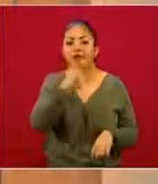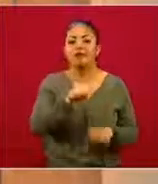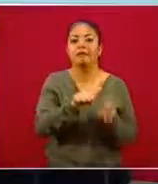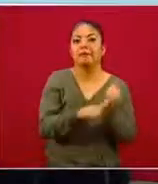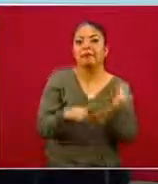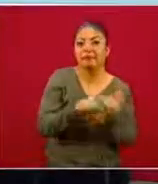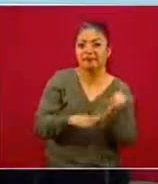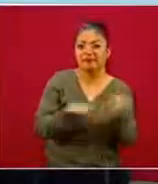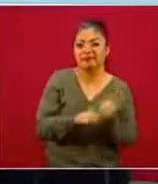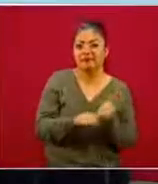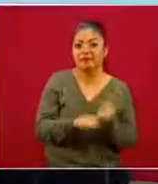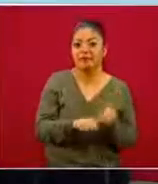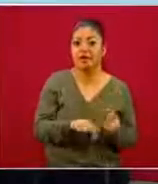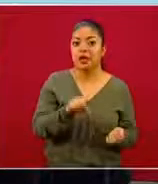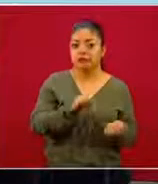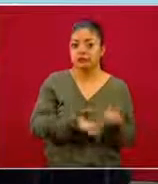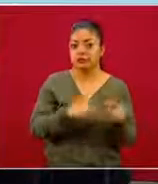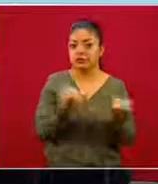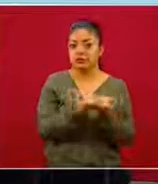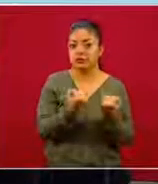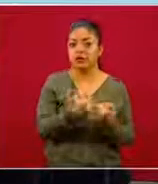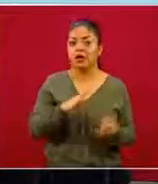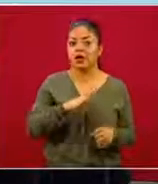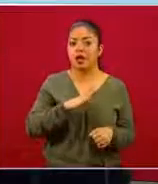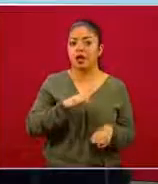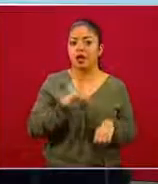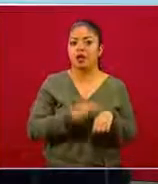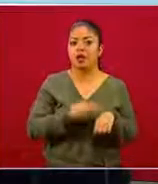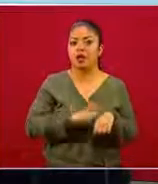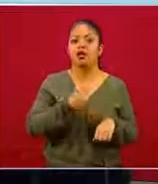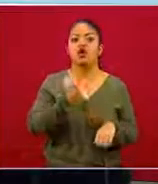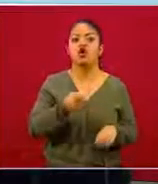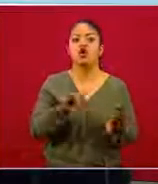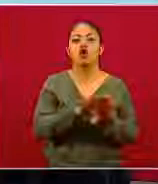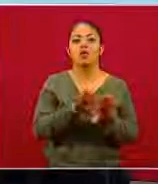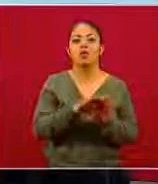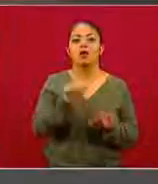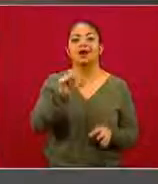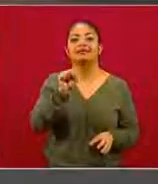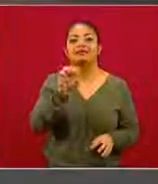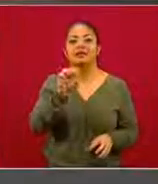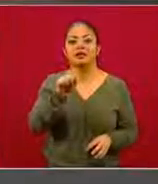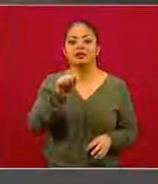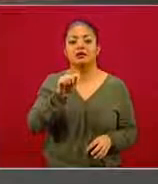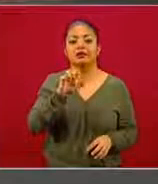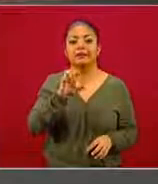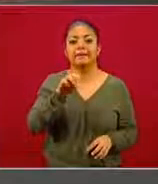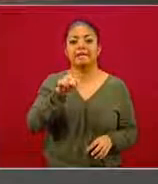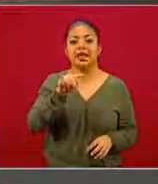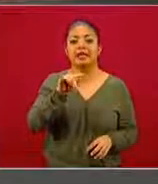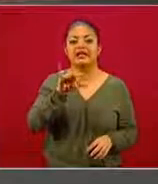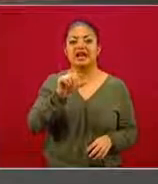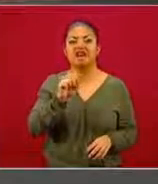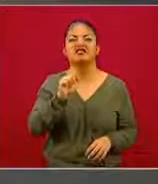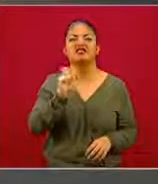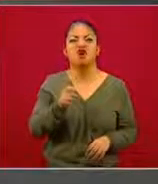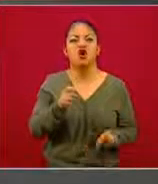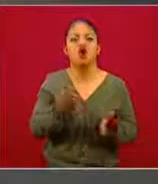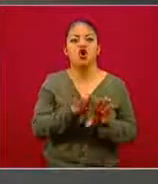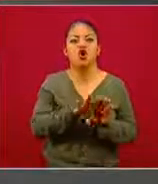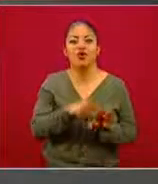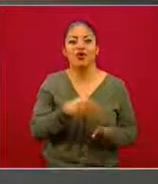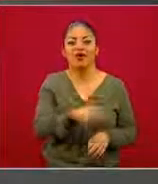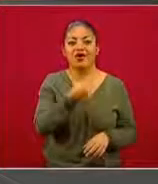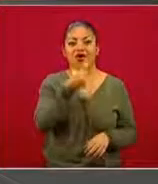bacterias circulating around, respiratory illnesses, and others similar to those